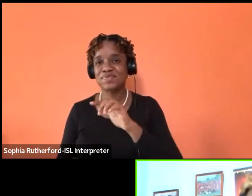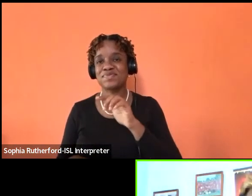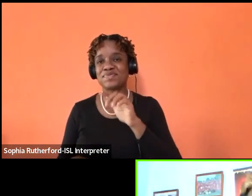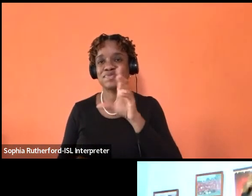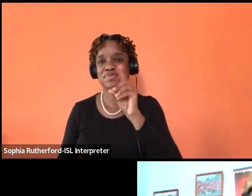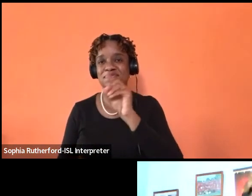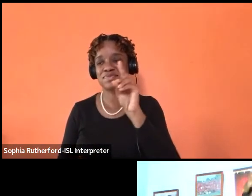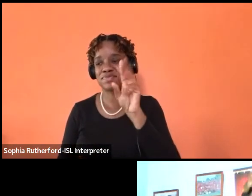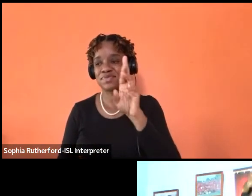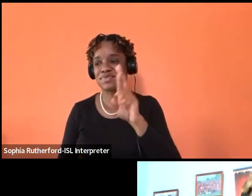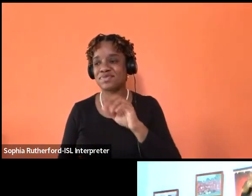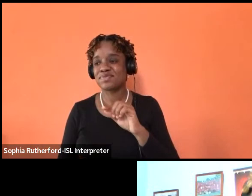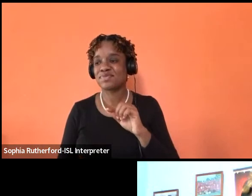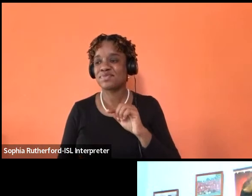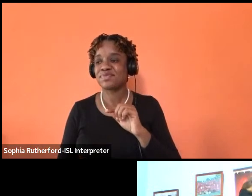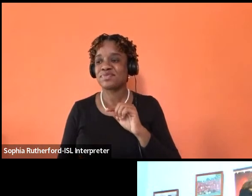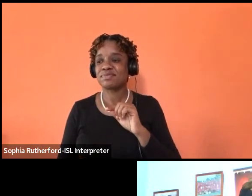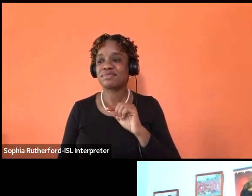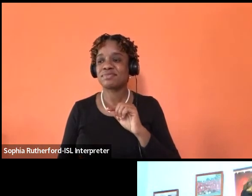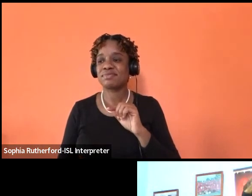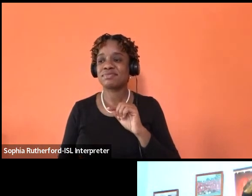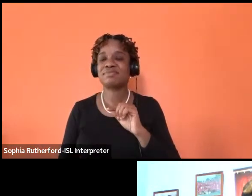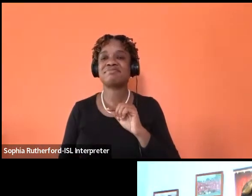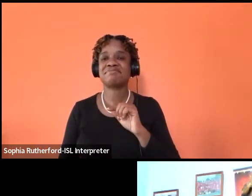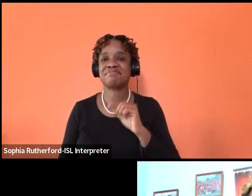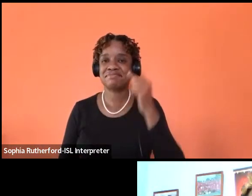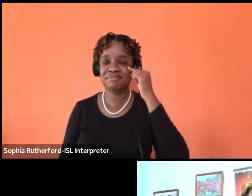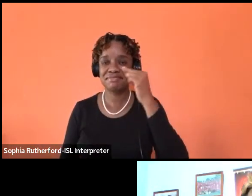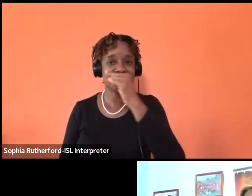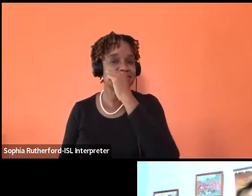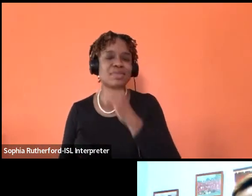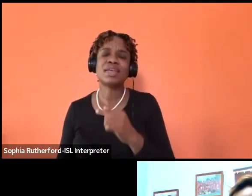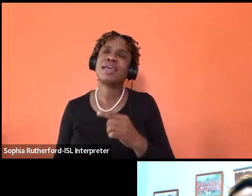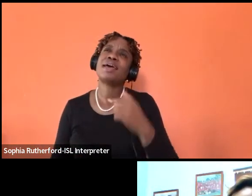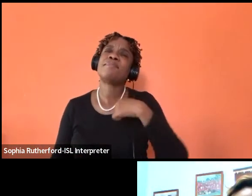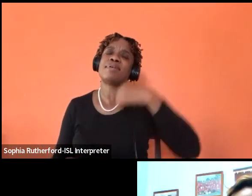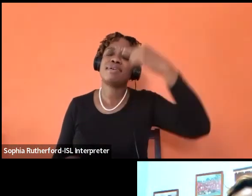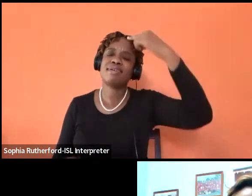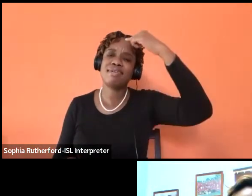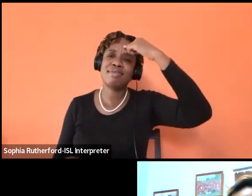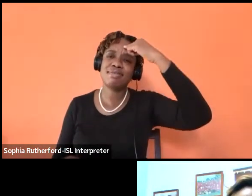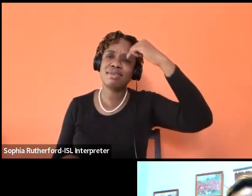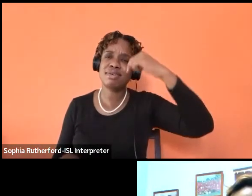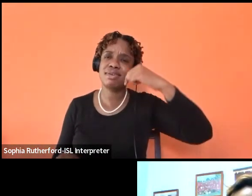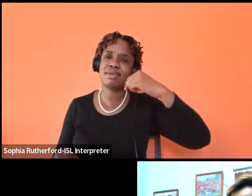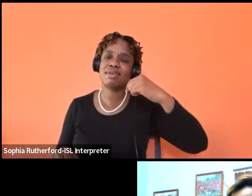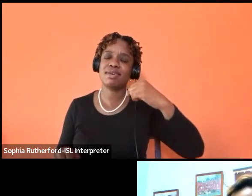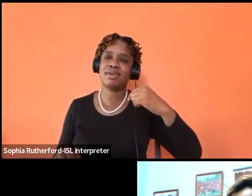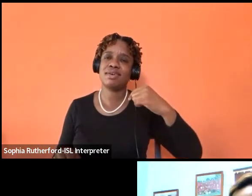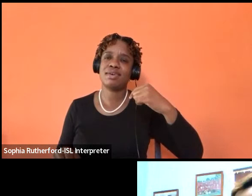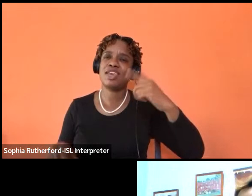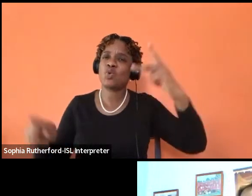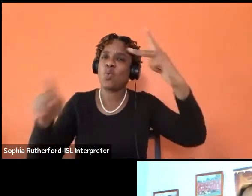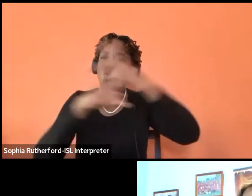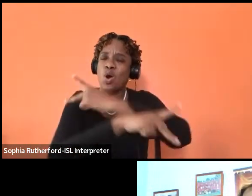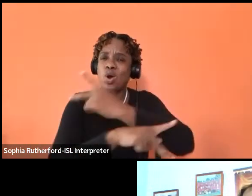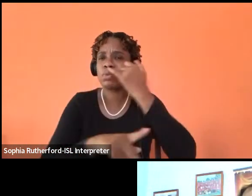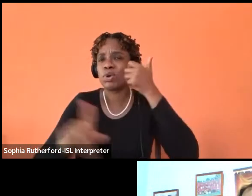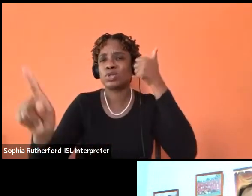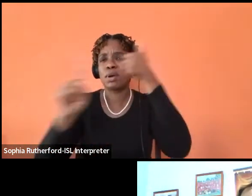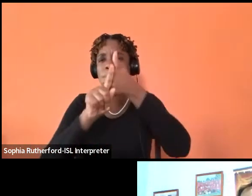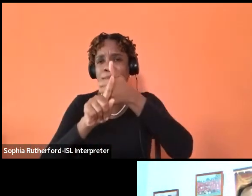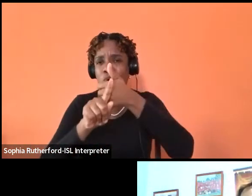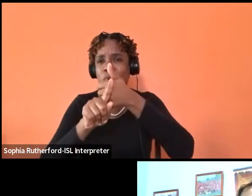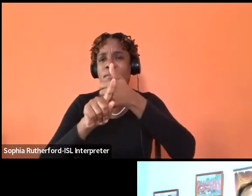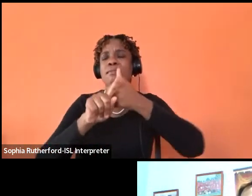Be a medical doctor, because I thought that the reason why it's worse when you get it on the right side is because your heart is on the